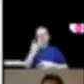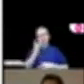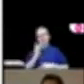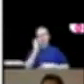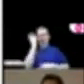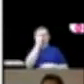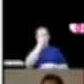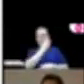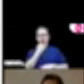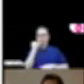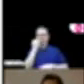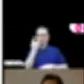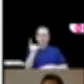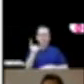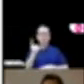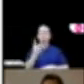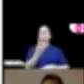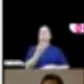And then in